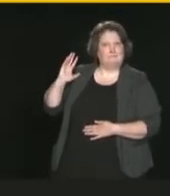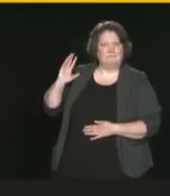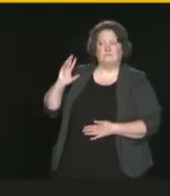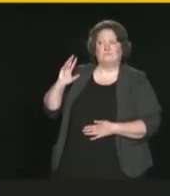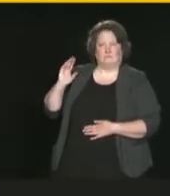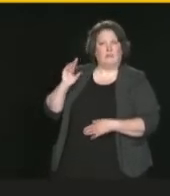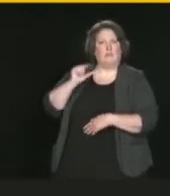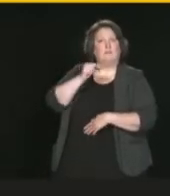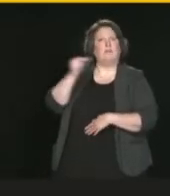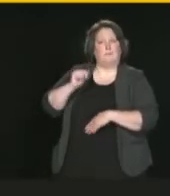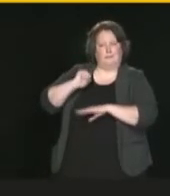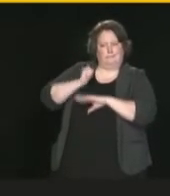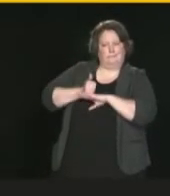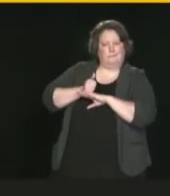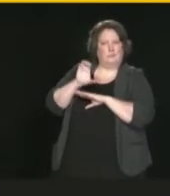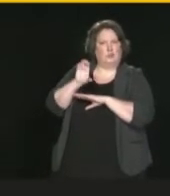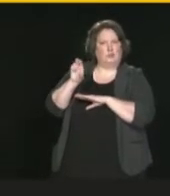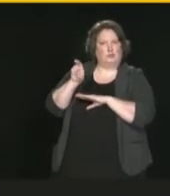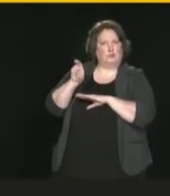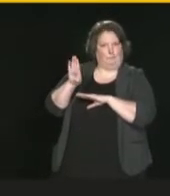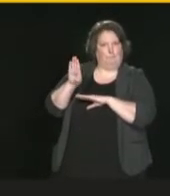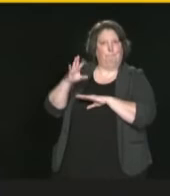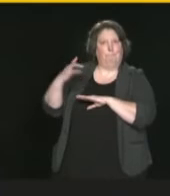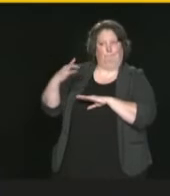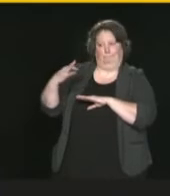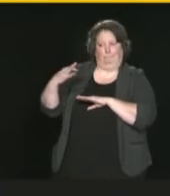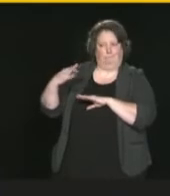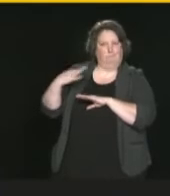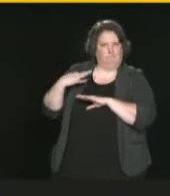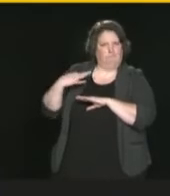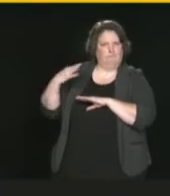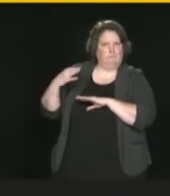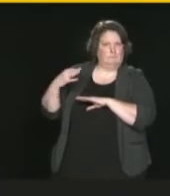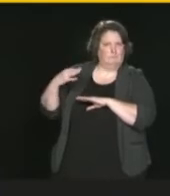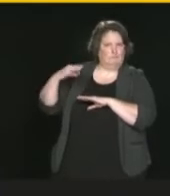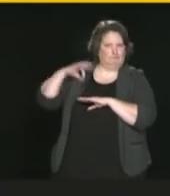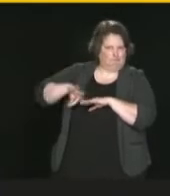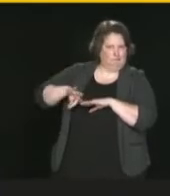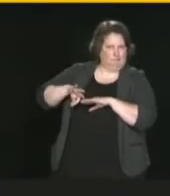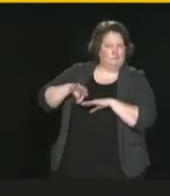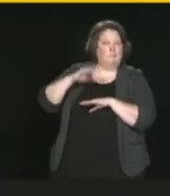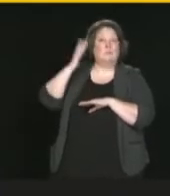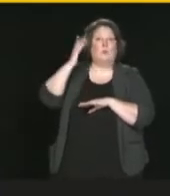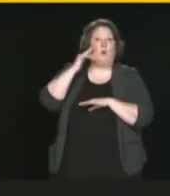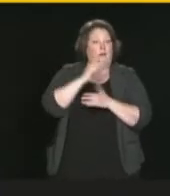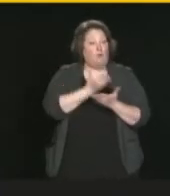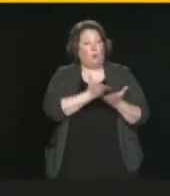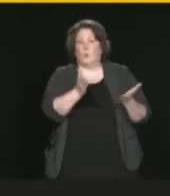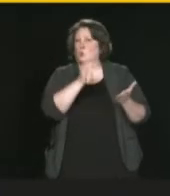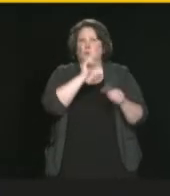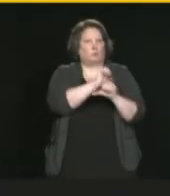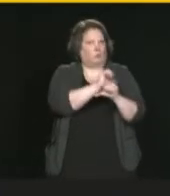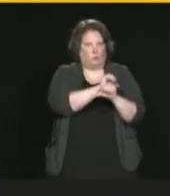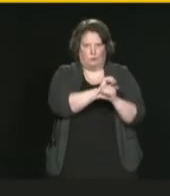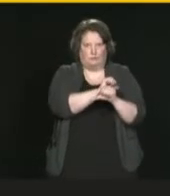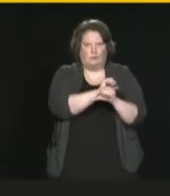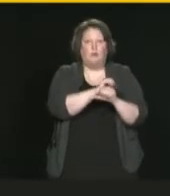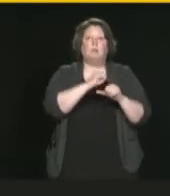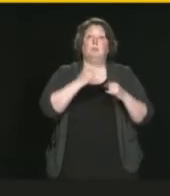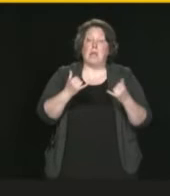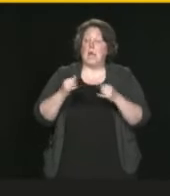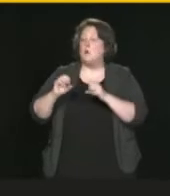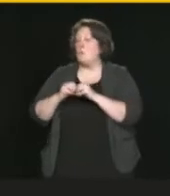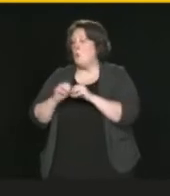help people who are not working, not at the job, and as the economy started up again and people could go